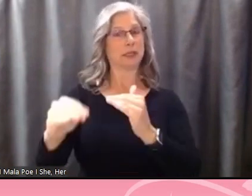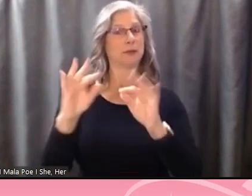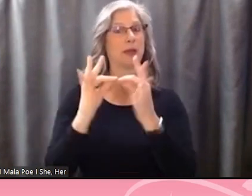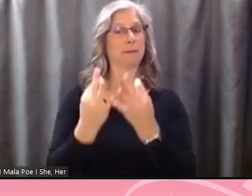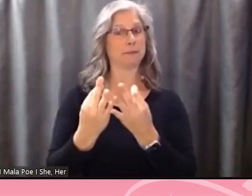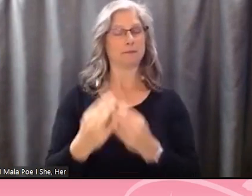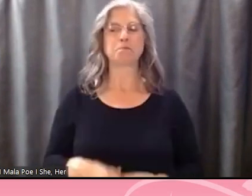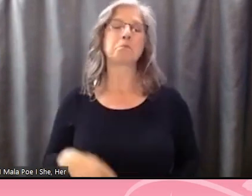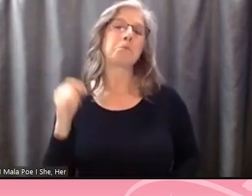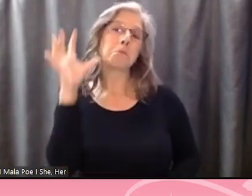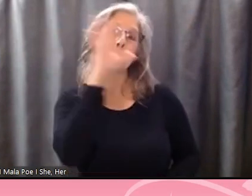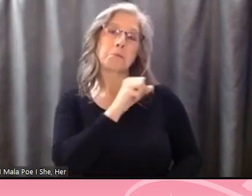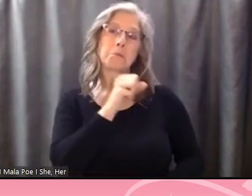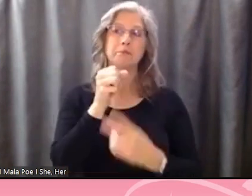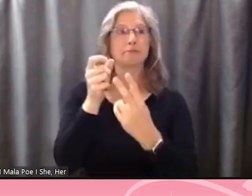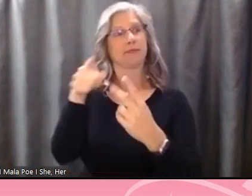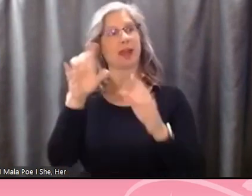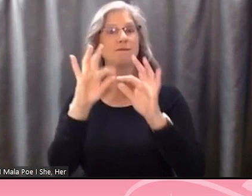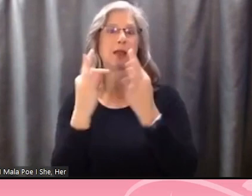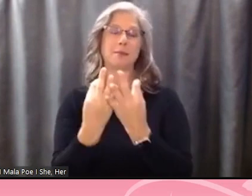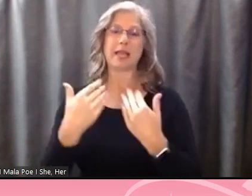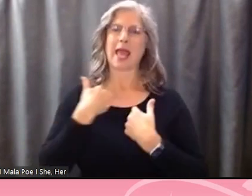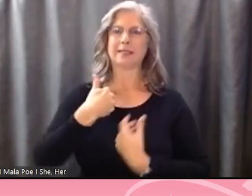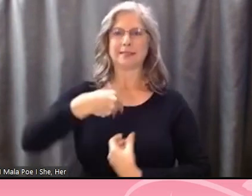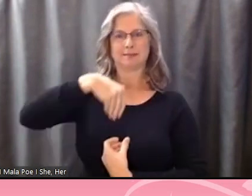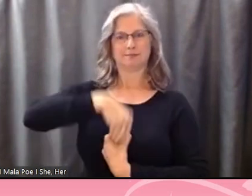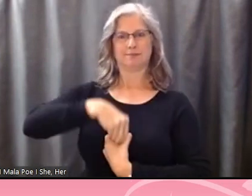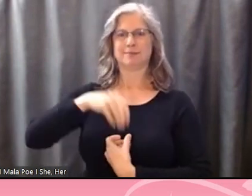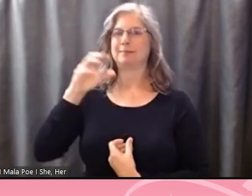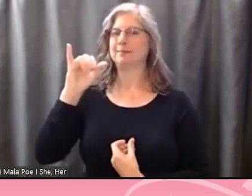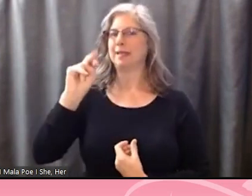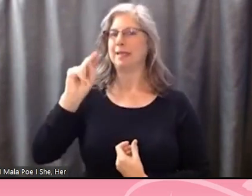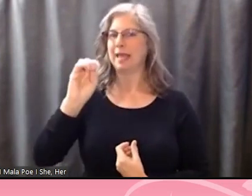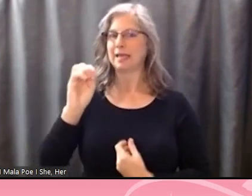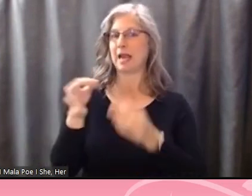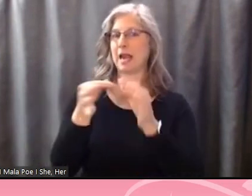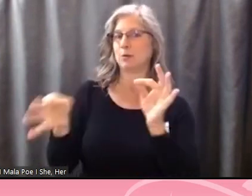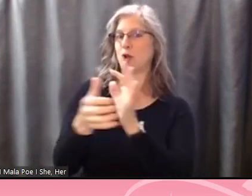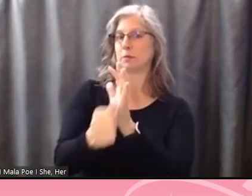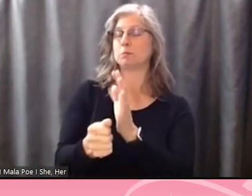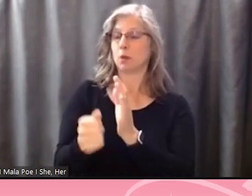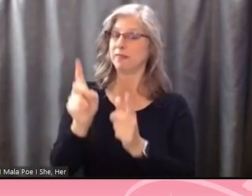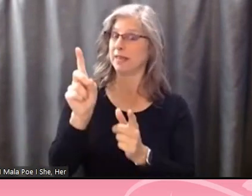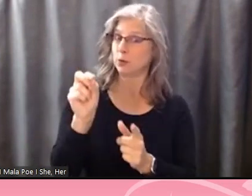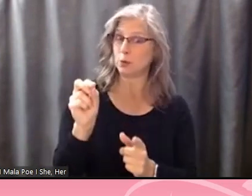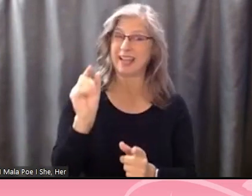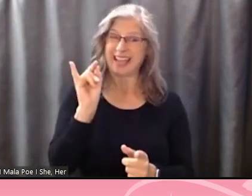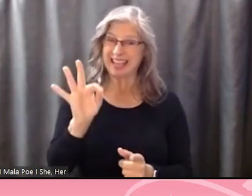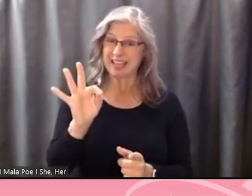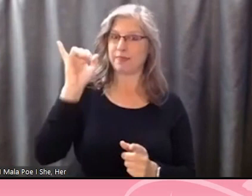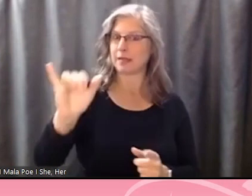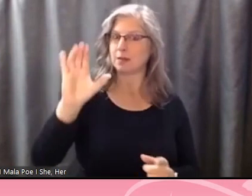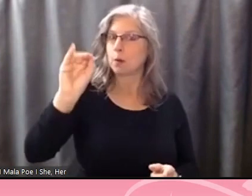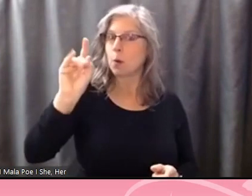And supposedly they have innate language competence. Well, they do if that's the code